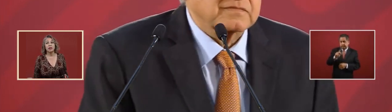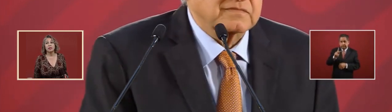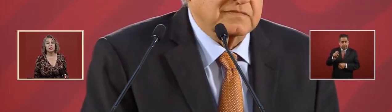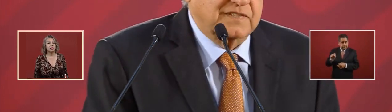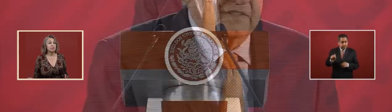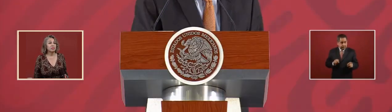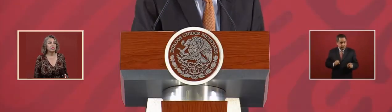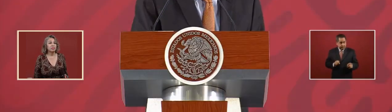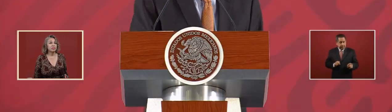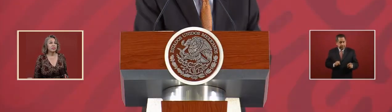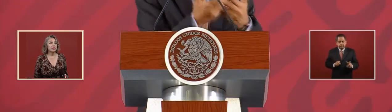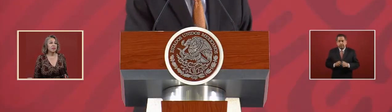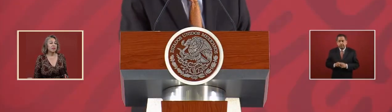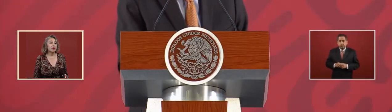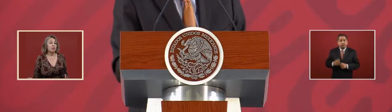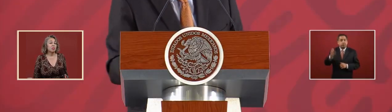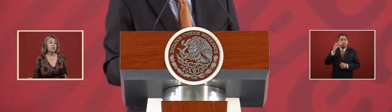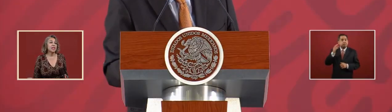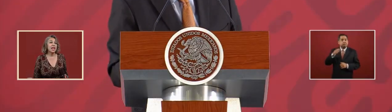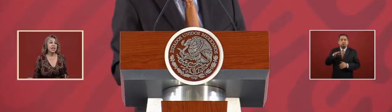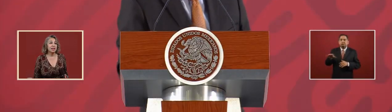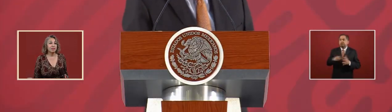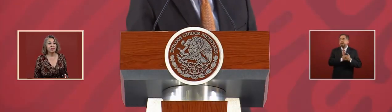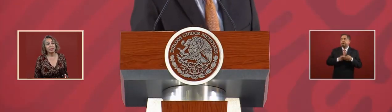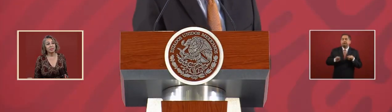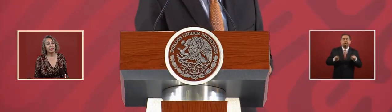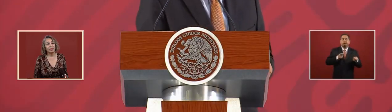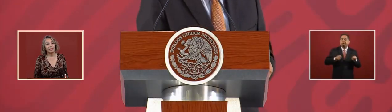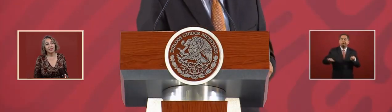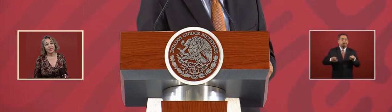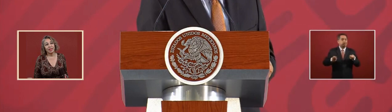Work, sí, estaba tomada, was taken.